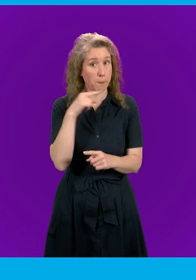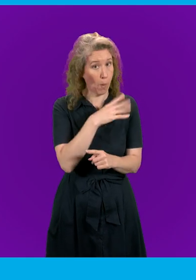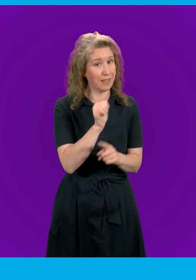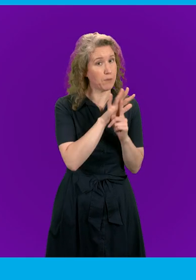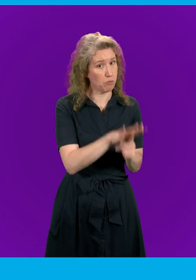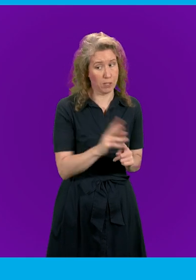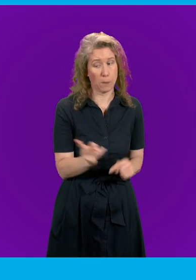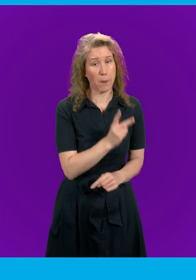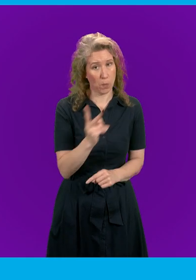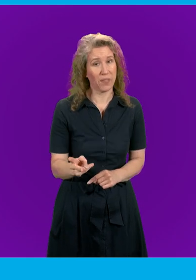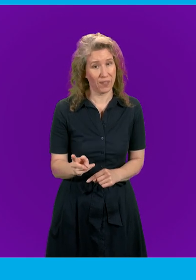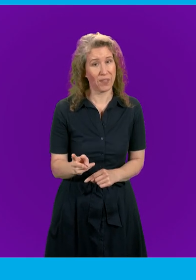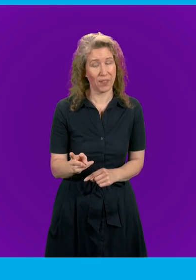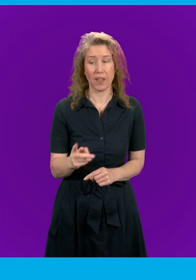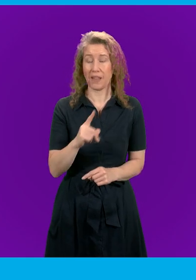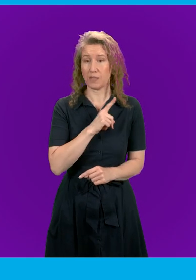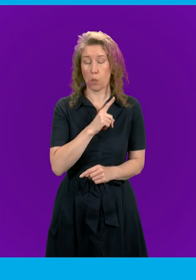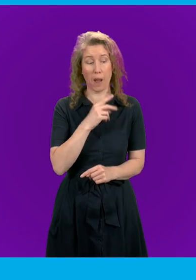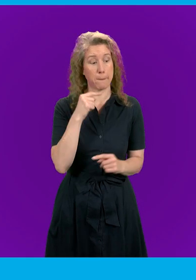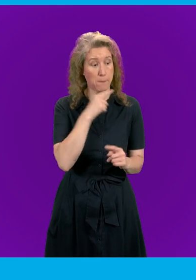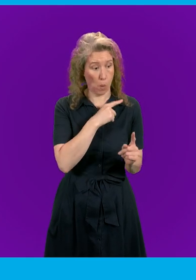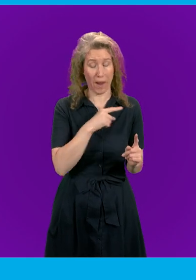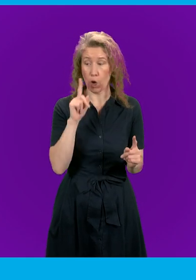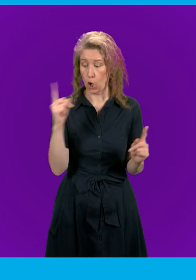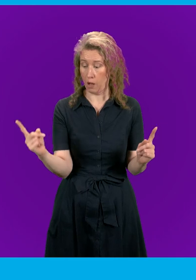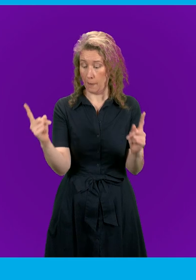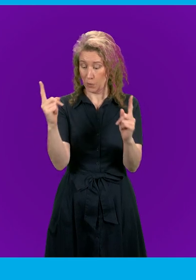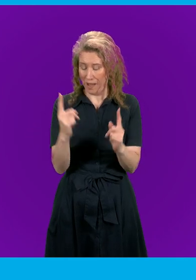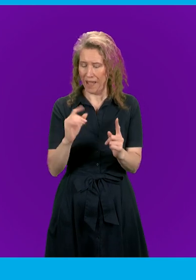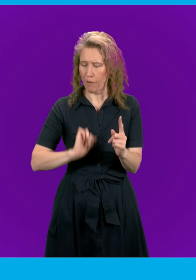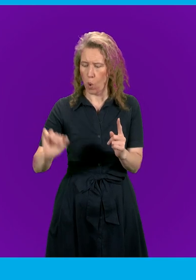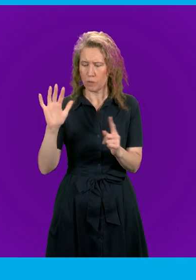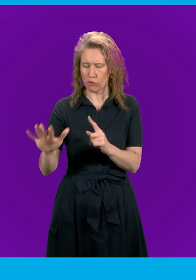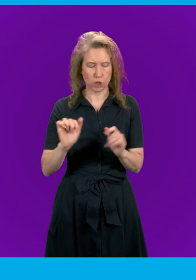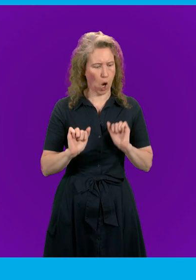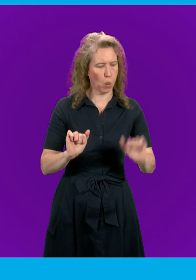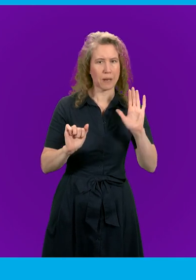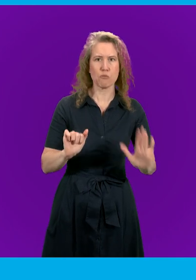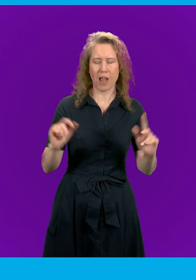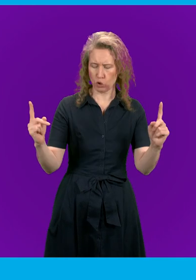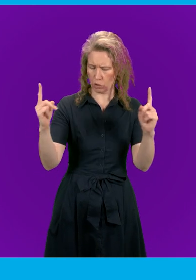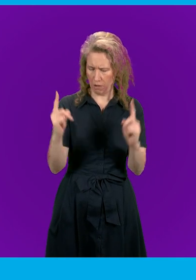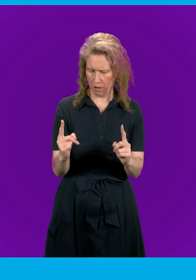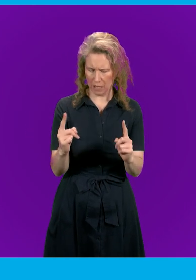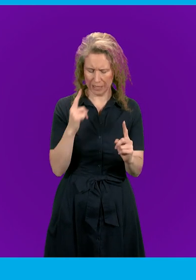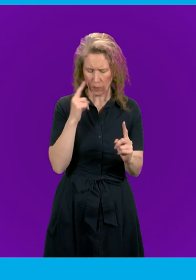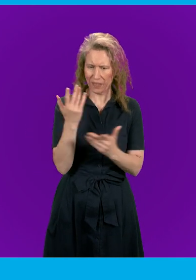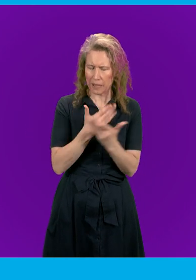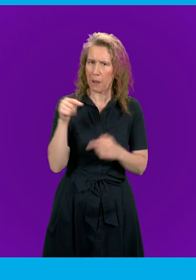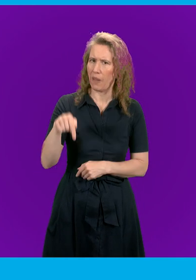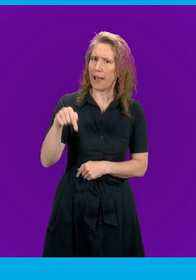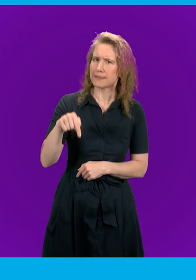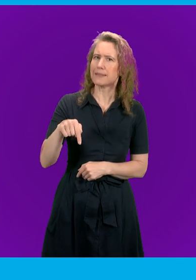And so that's why when a boy and a girl get together, there are a particular set of pressures that need to be kind of discussed.